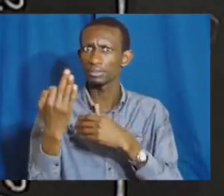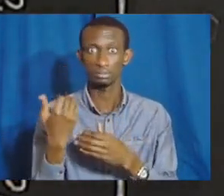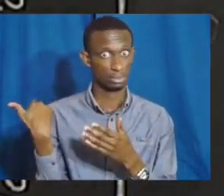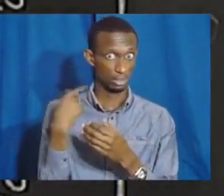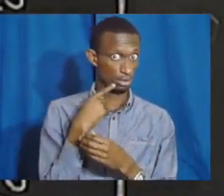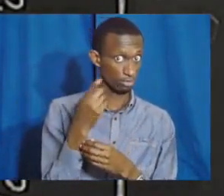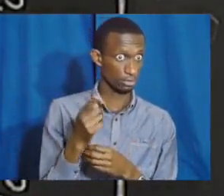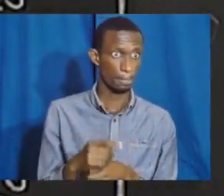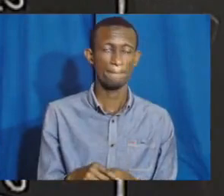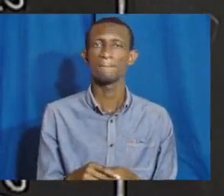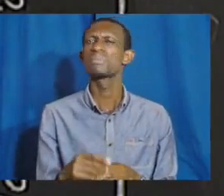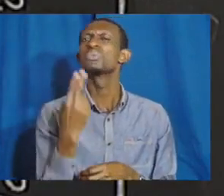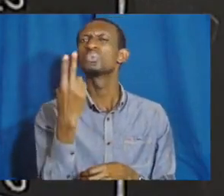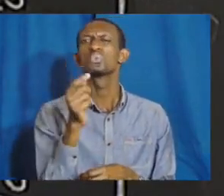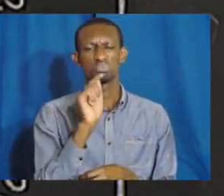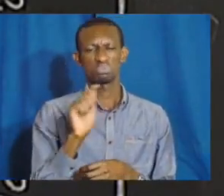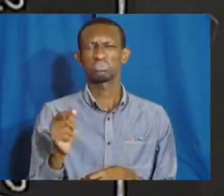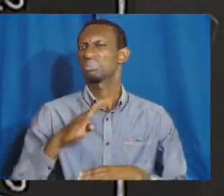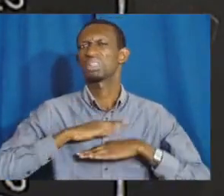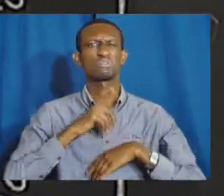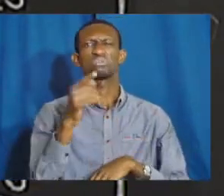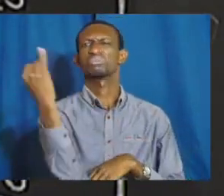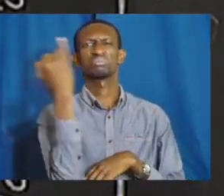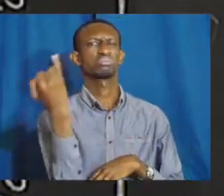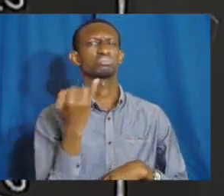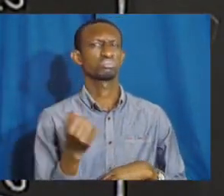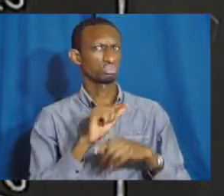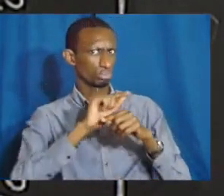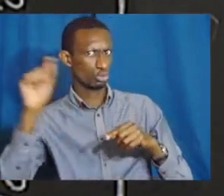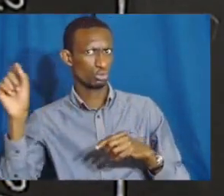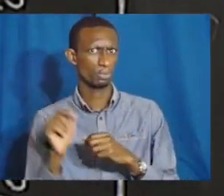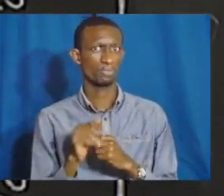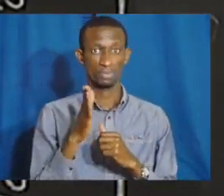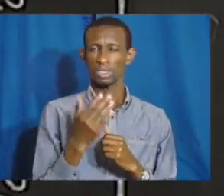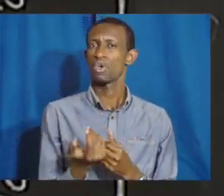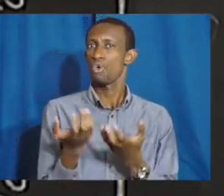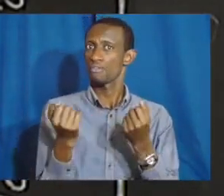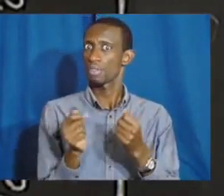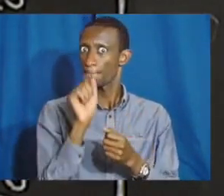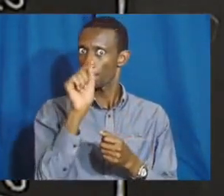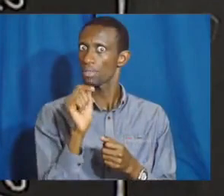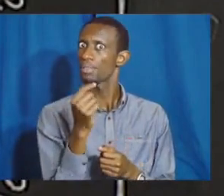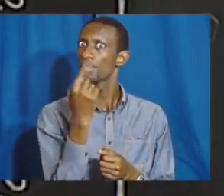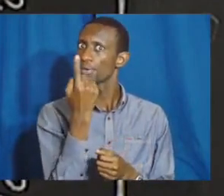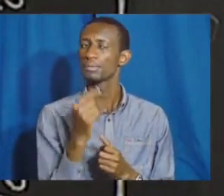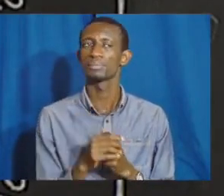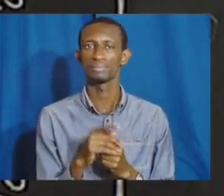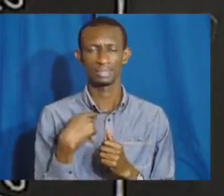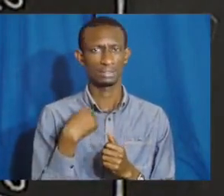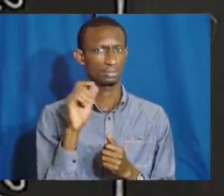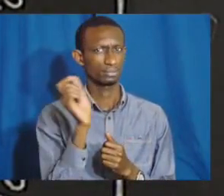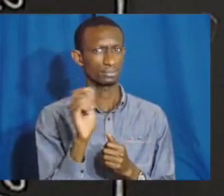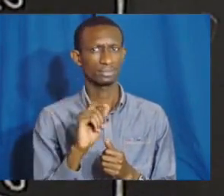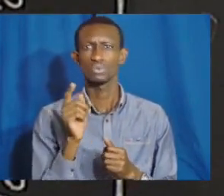you 2 points are enough for you to draw a line. Now, we have point number 1. Let me use a different color, green